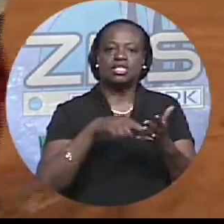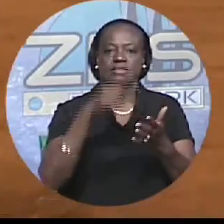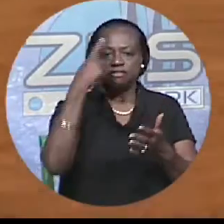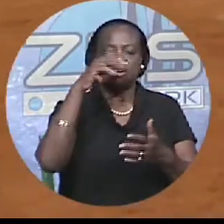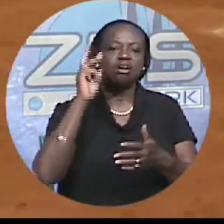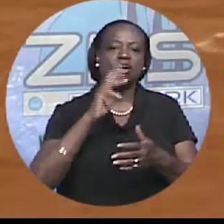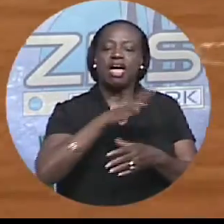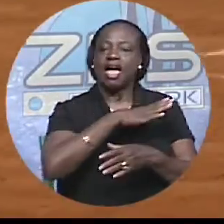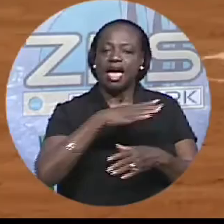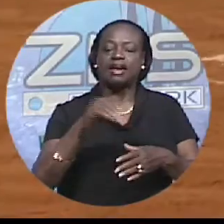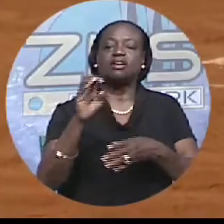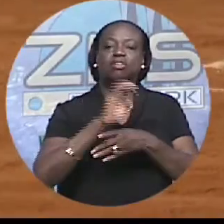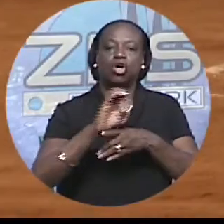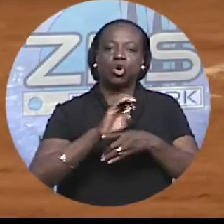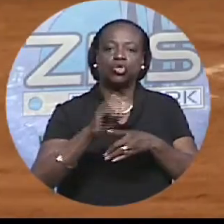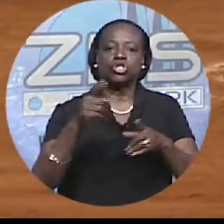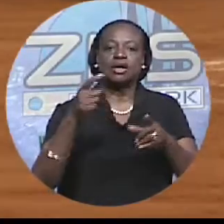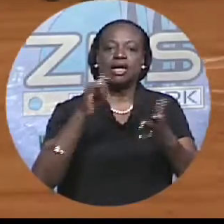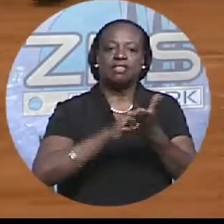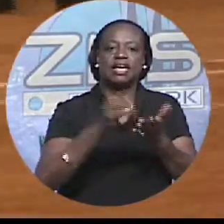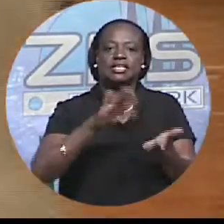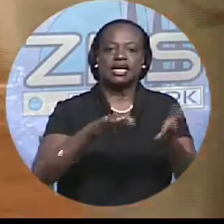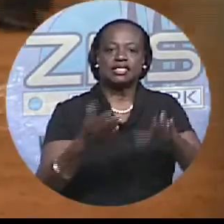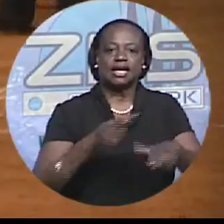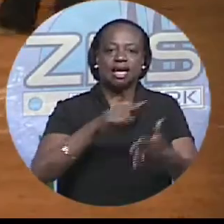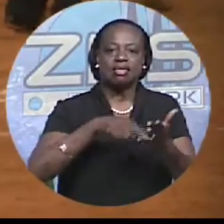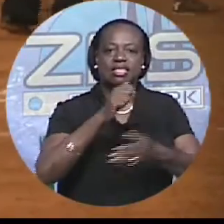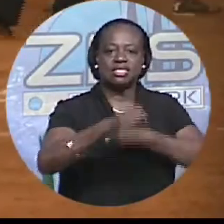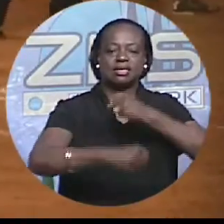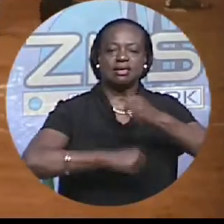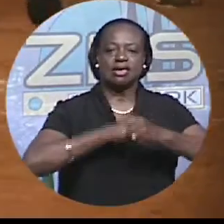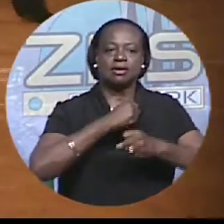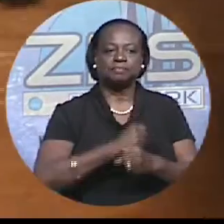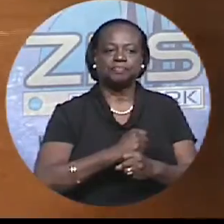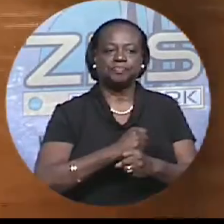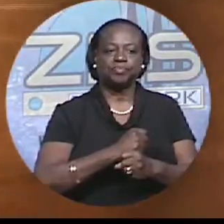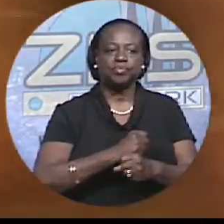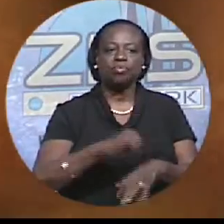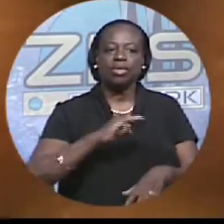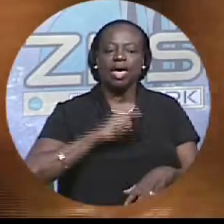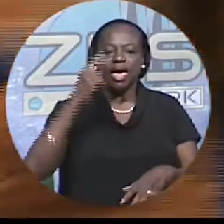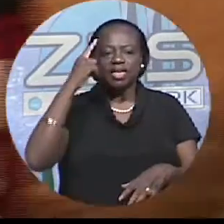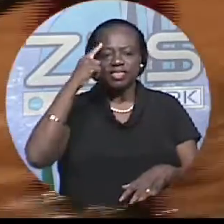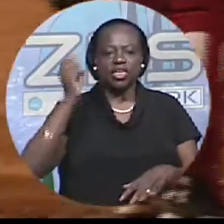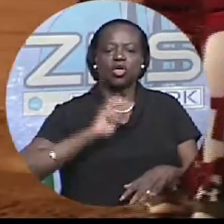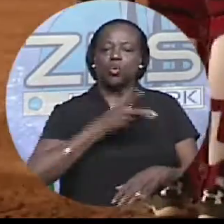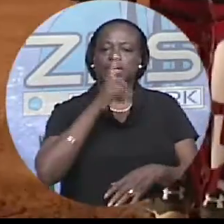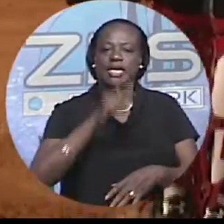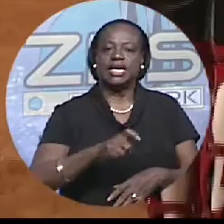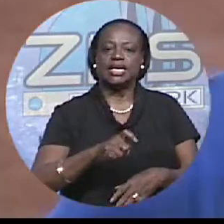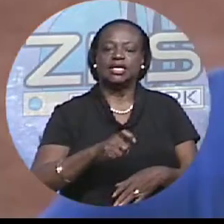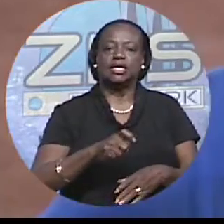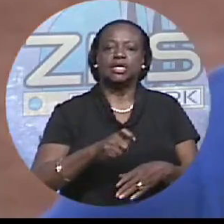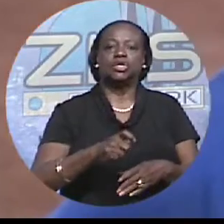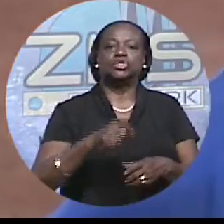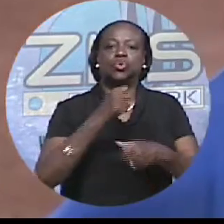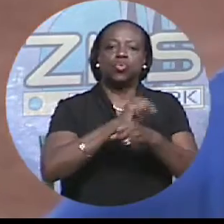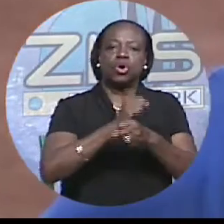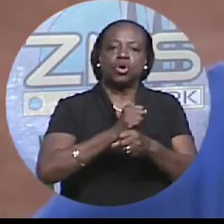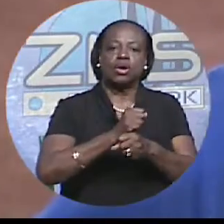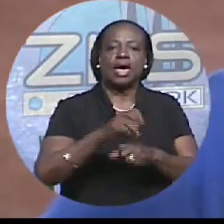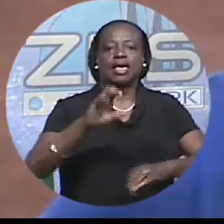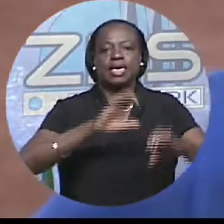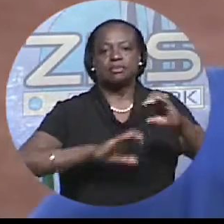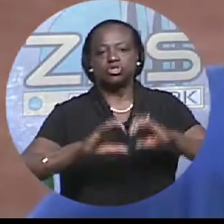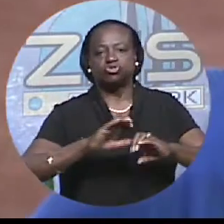earlier. Moving forward, what do y'all guys need to work on? I think mostly we just need to work on our chemistry, is just sticking together as a unit